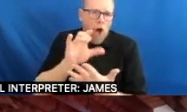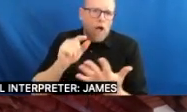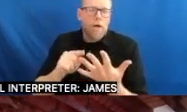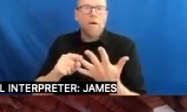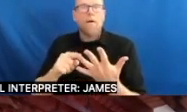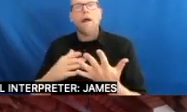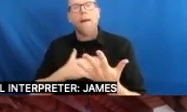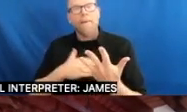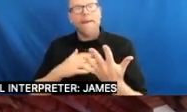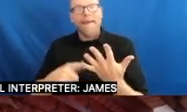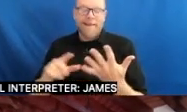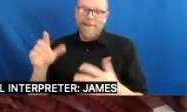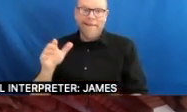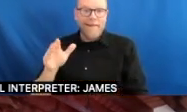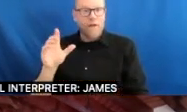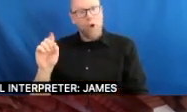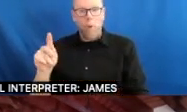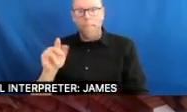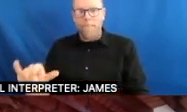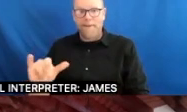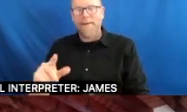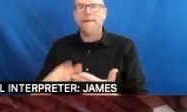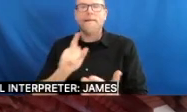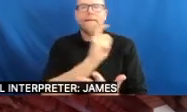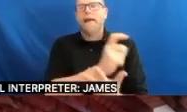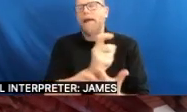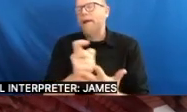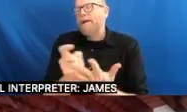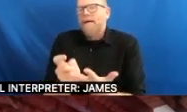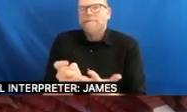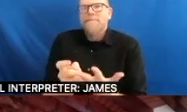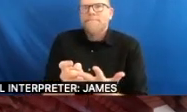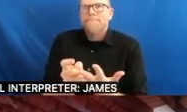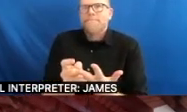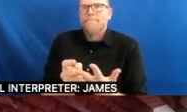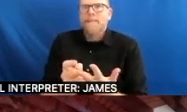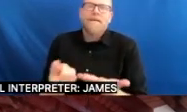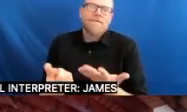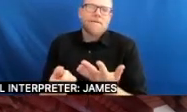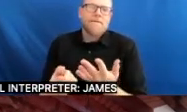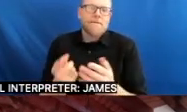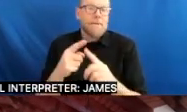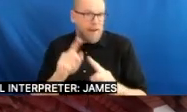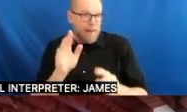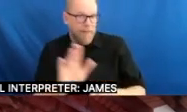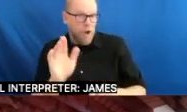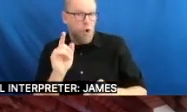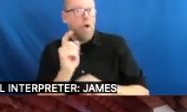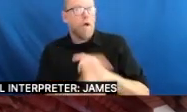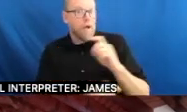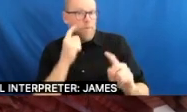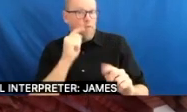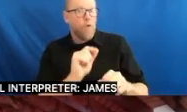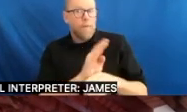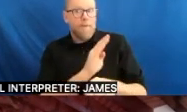all receiving their individual patronage dividends based on their contribution that year to the co-op.